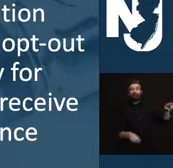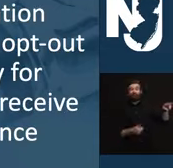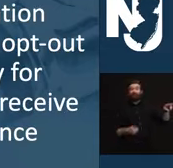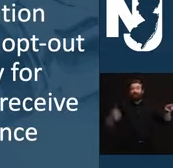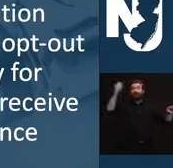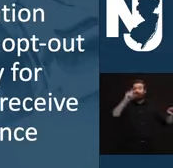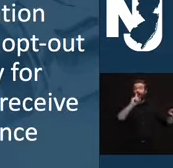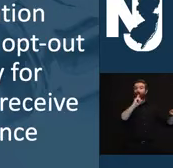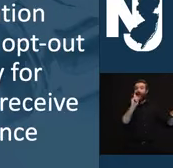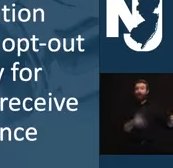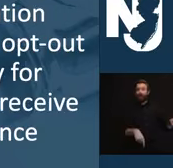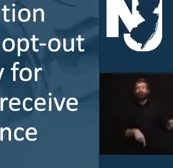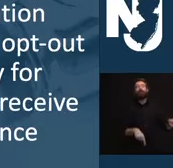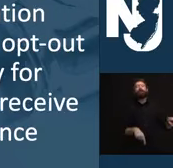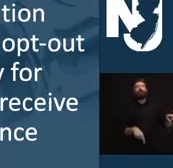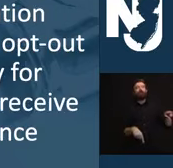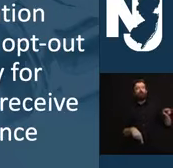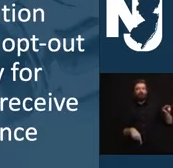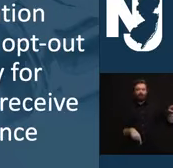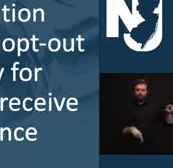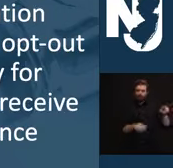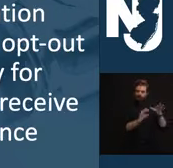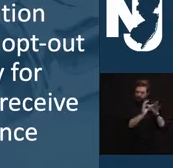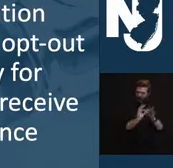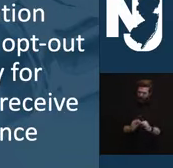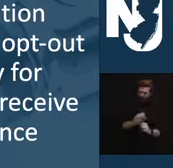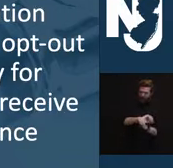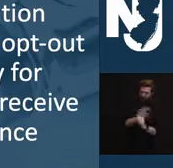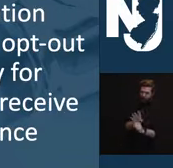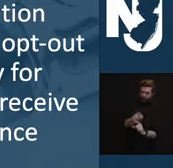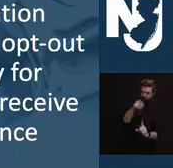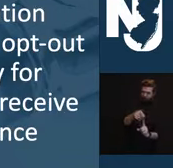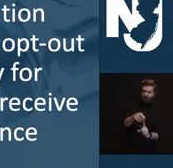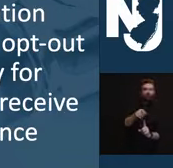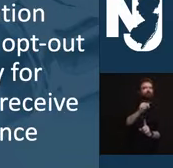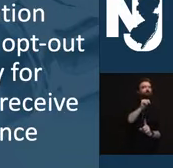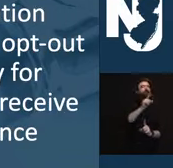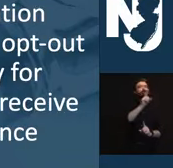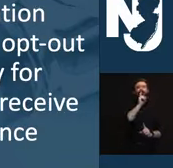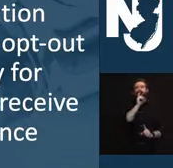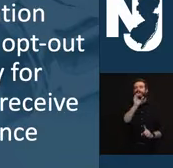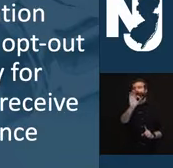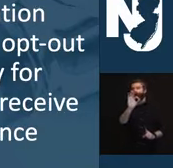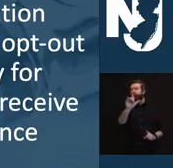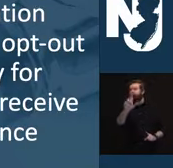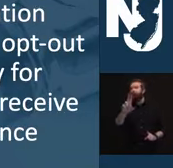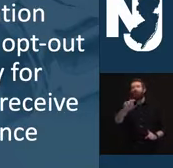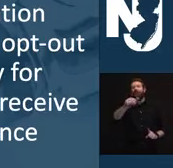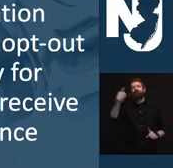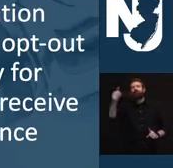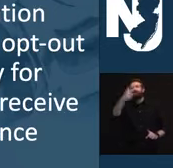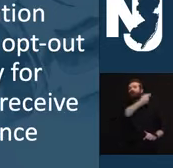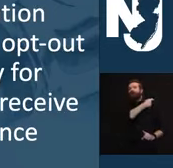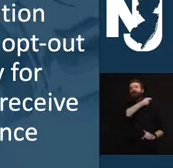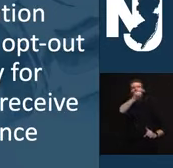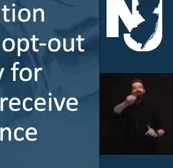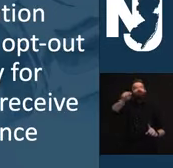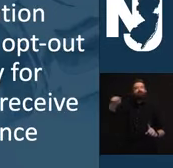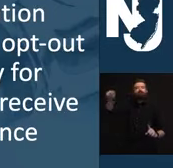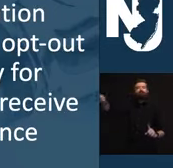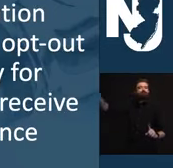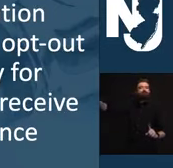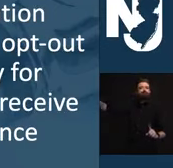Everybody is in, and you will have a chance at the end of the public health crisis within 30 days to opt out. We've got